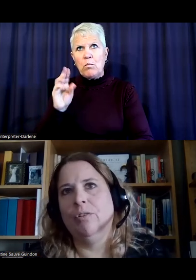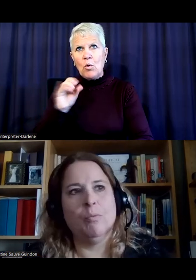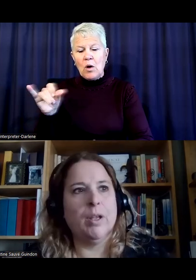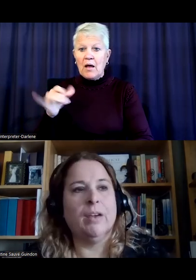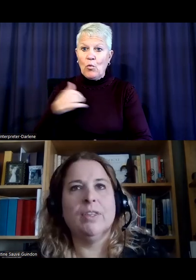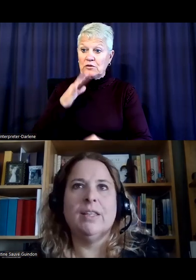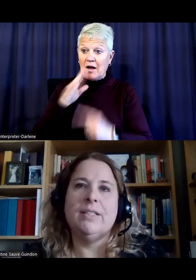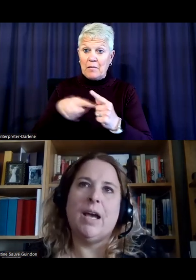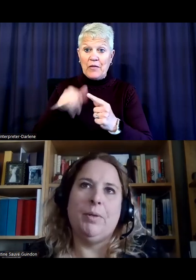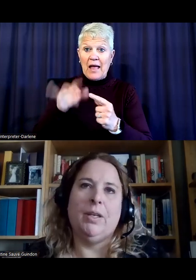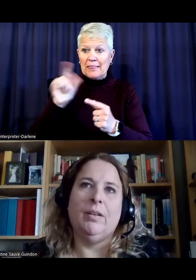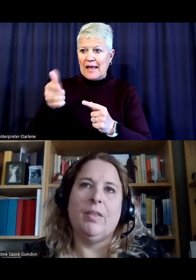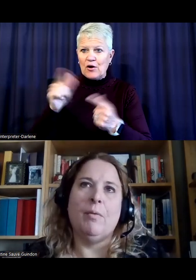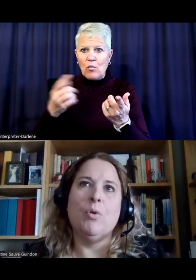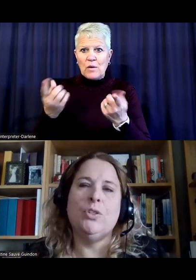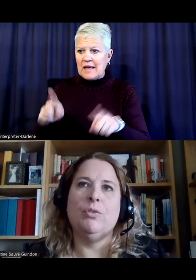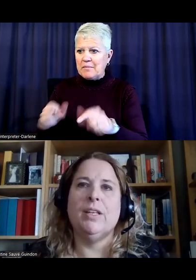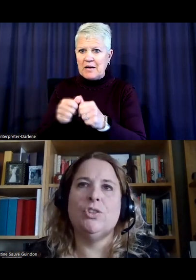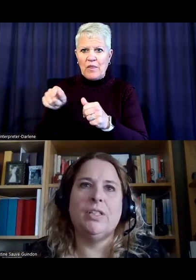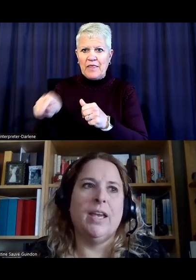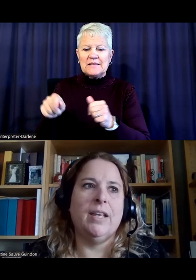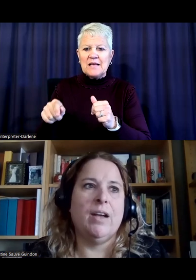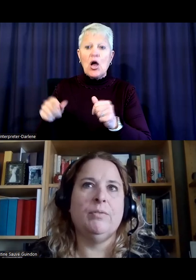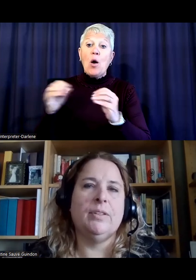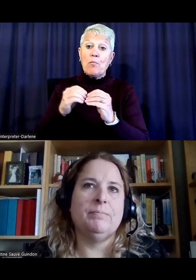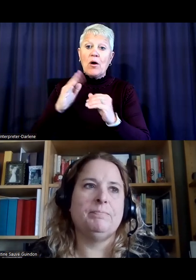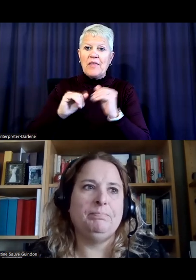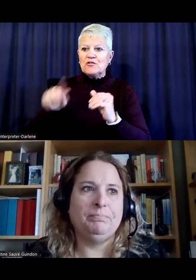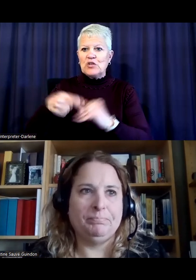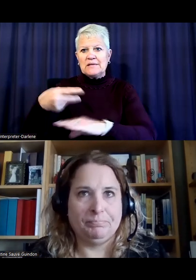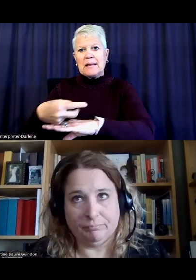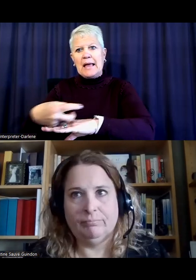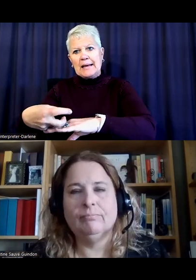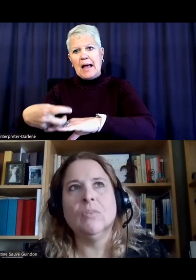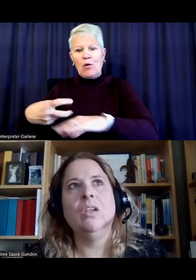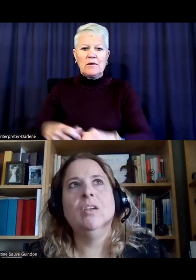later and what everything that's happening, more so than he's just laying down.